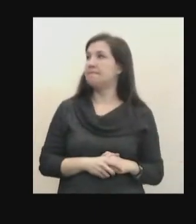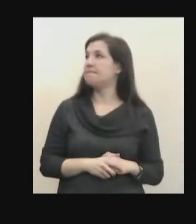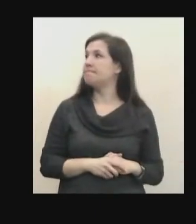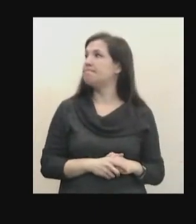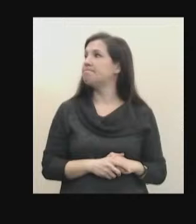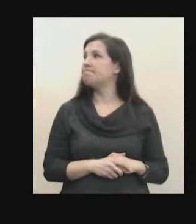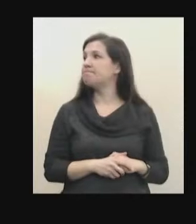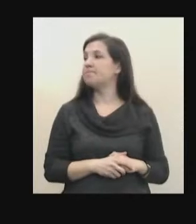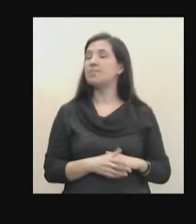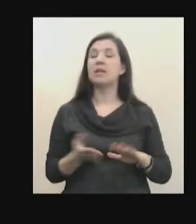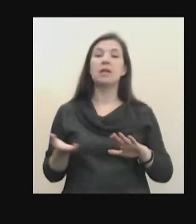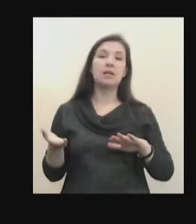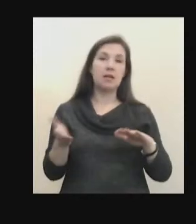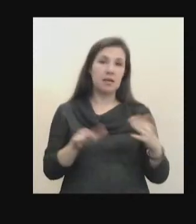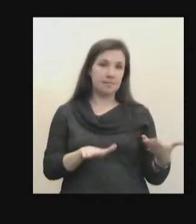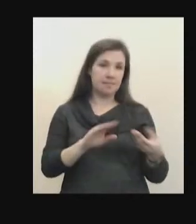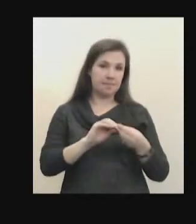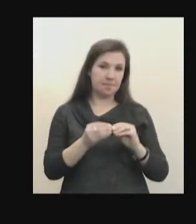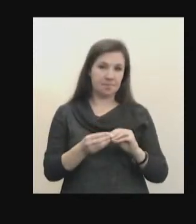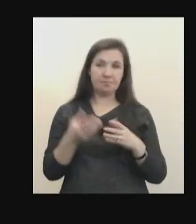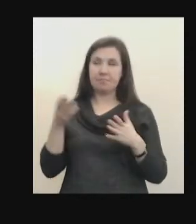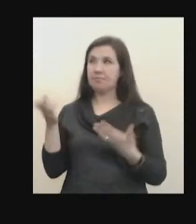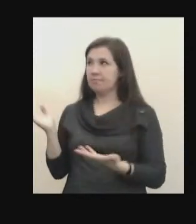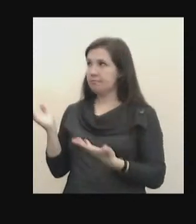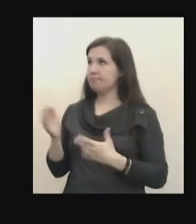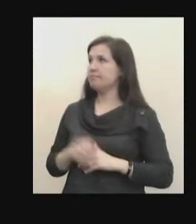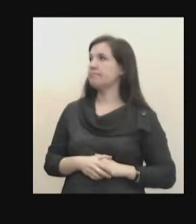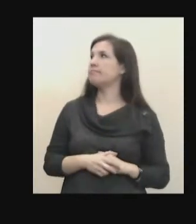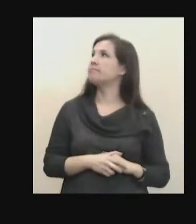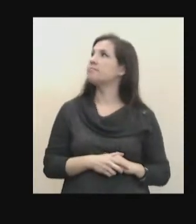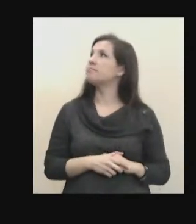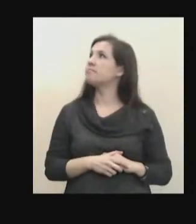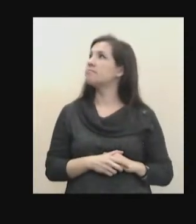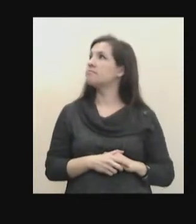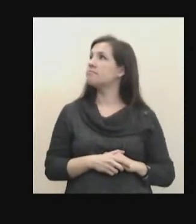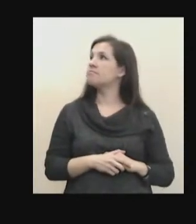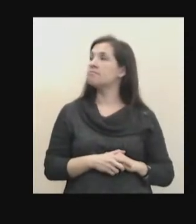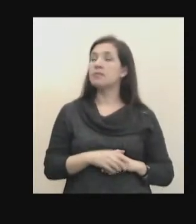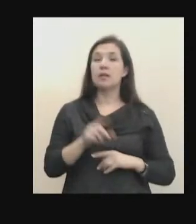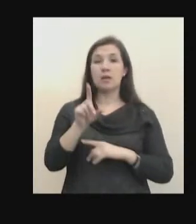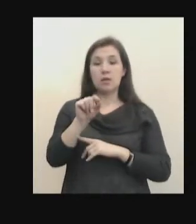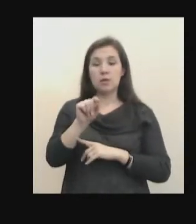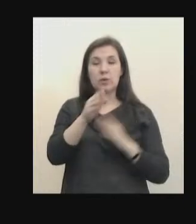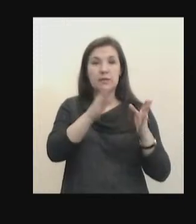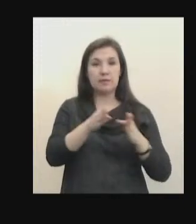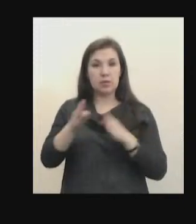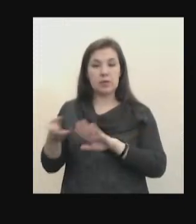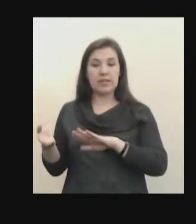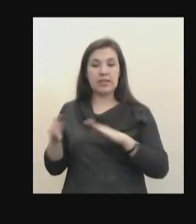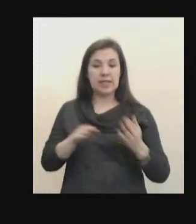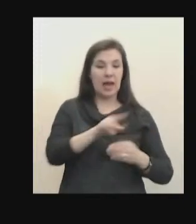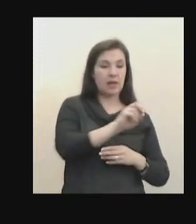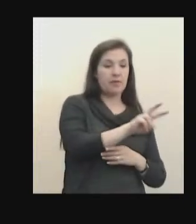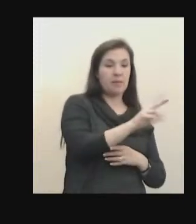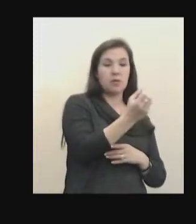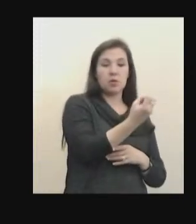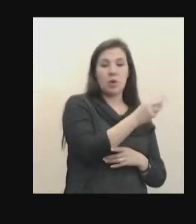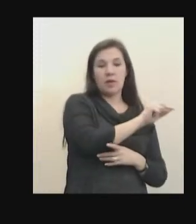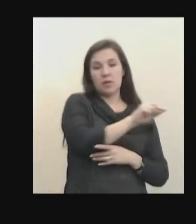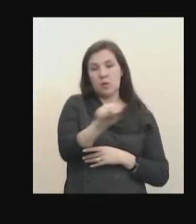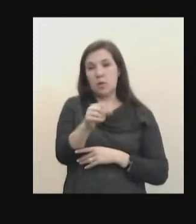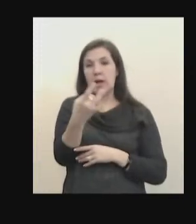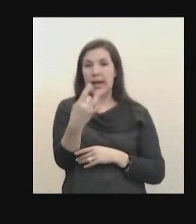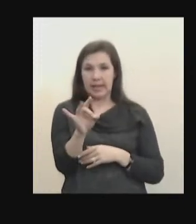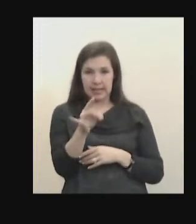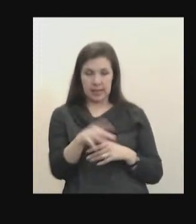Mortality data, we released this yesterday. 20 Erie County residents died between November 12th and the 18th, including we